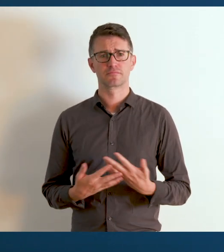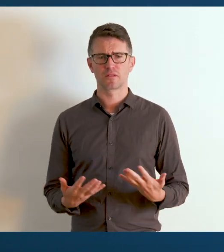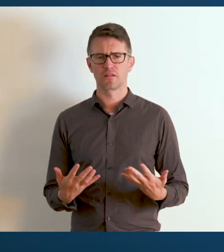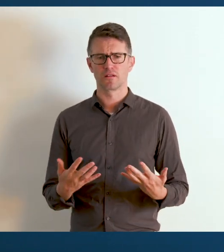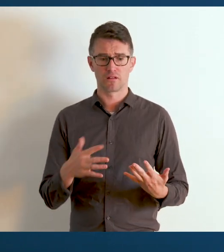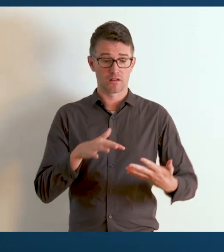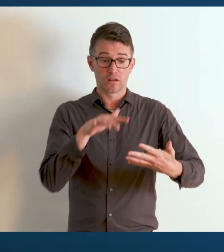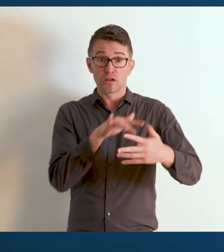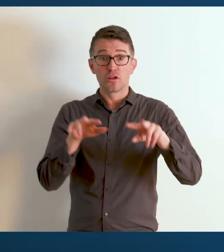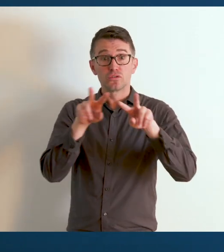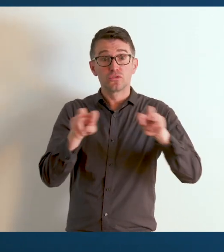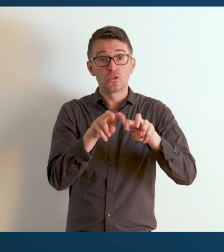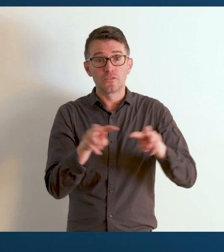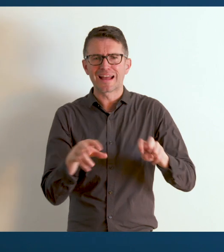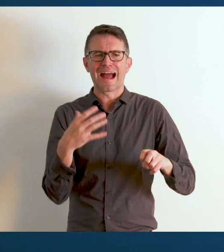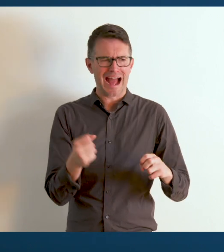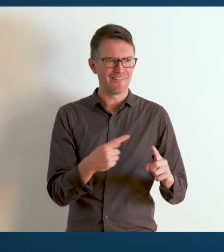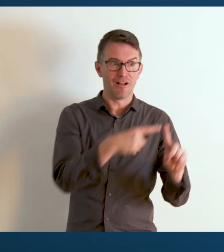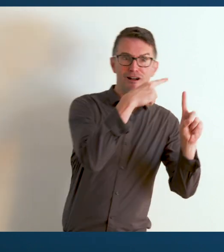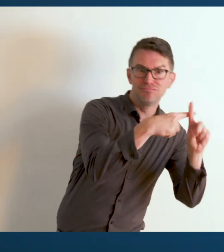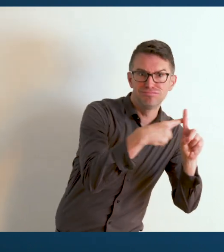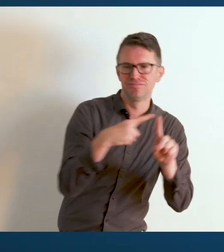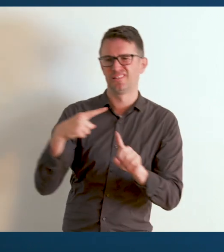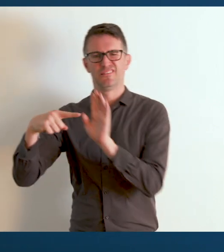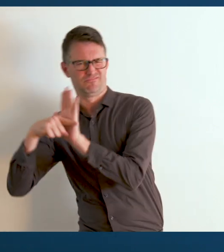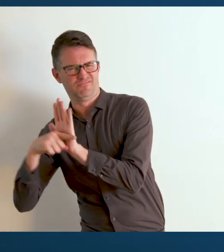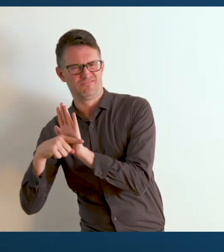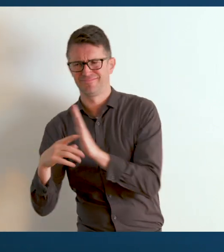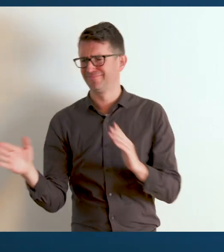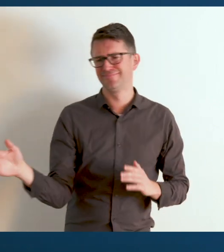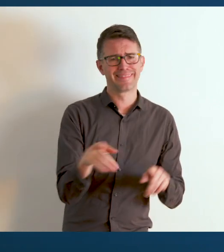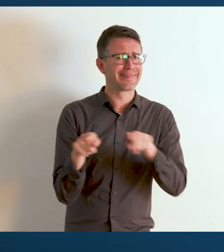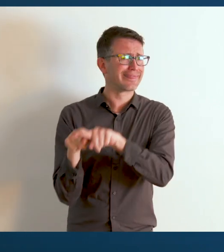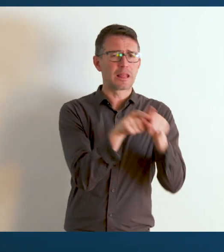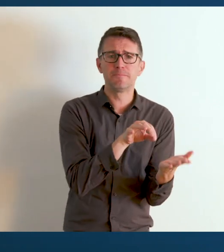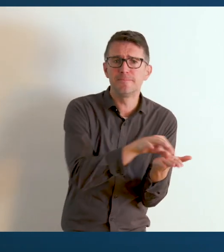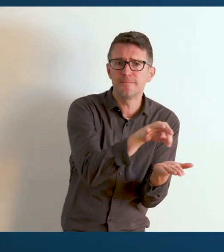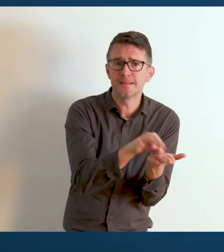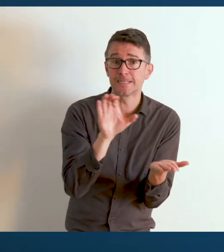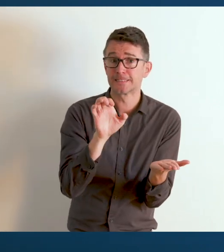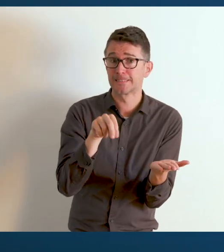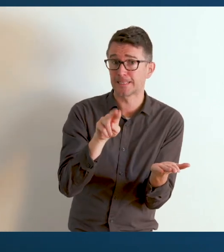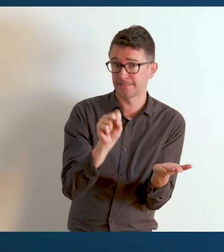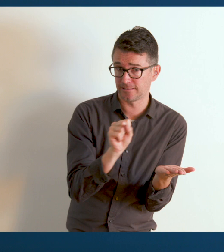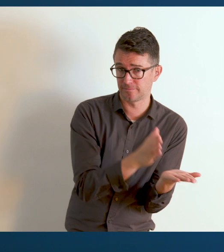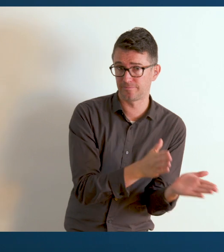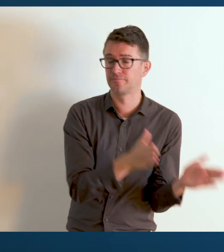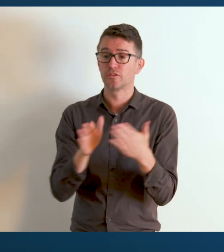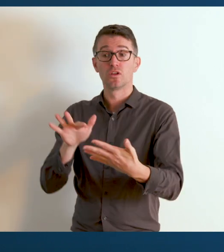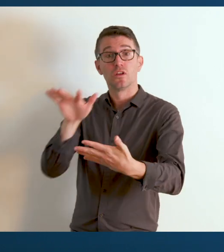There are strengths and limitations to surveys, just as with censuses. In a survey, they